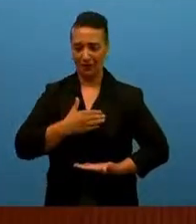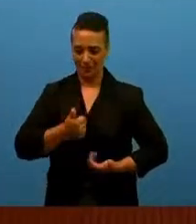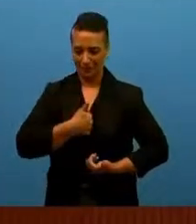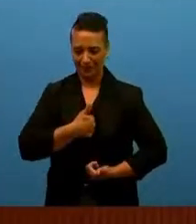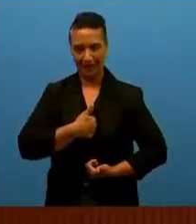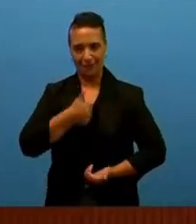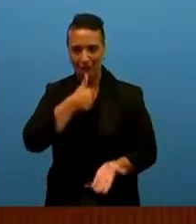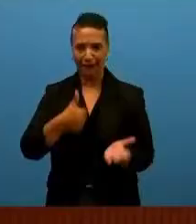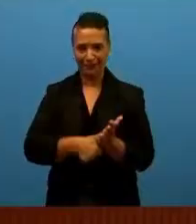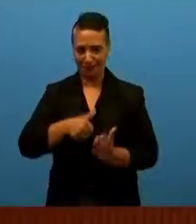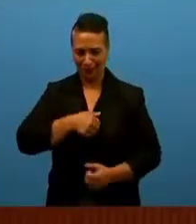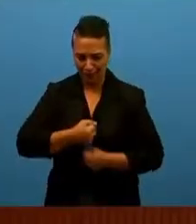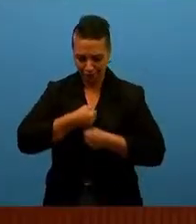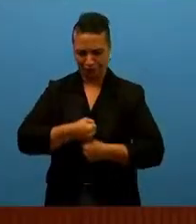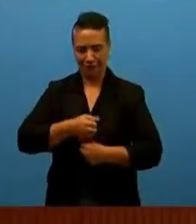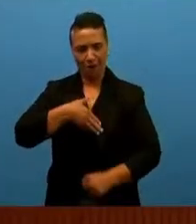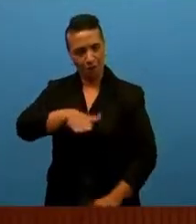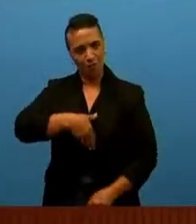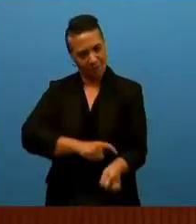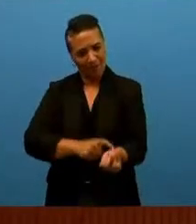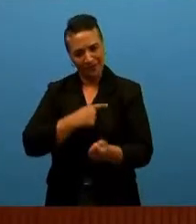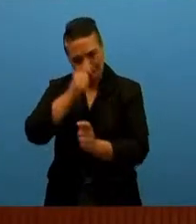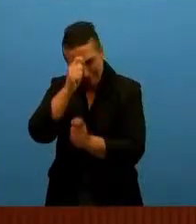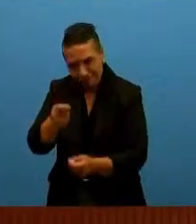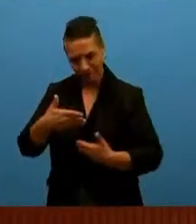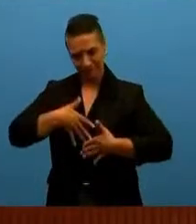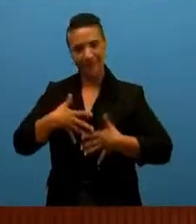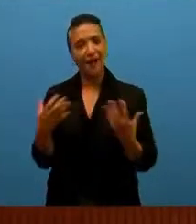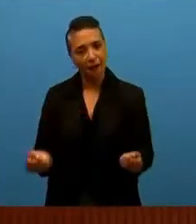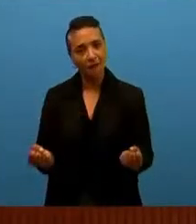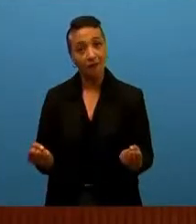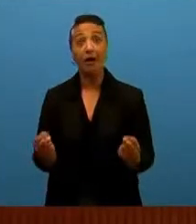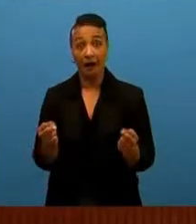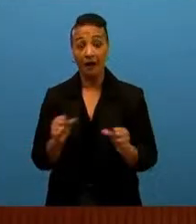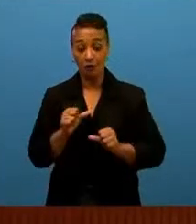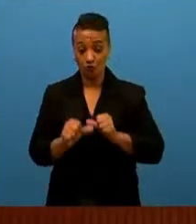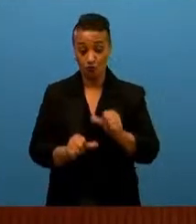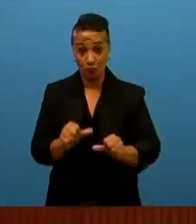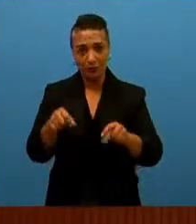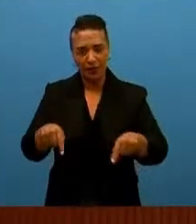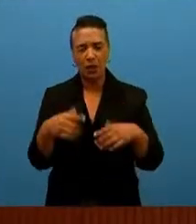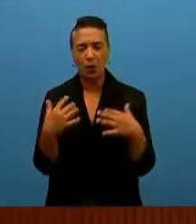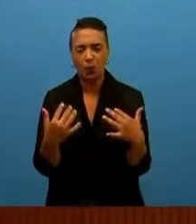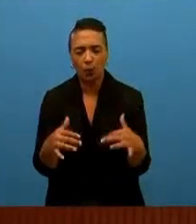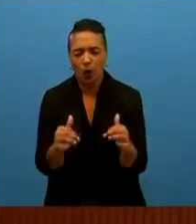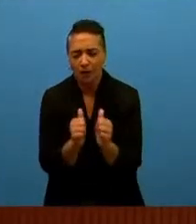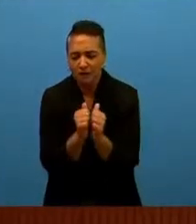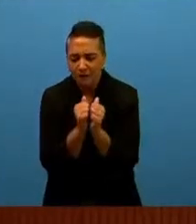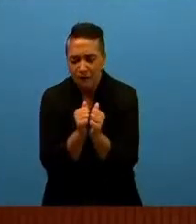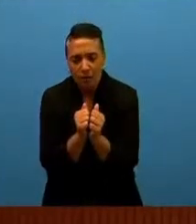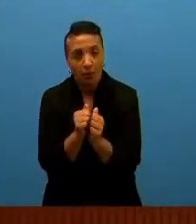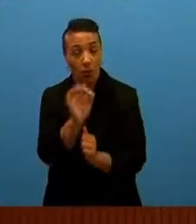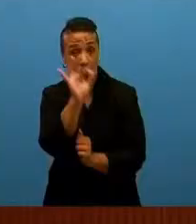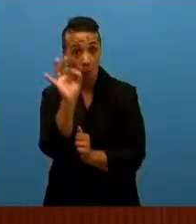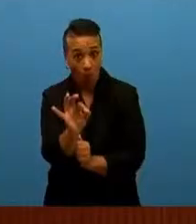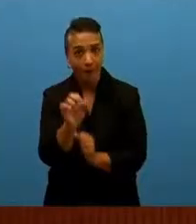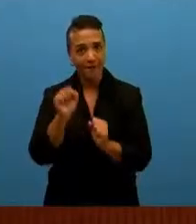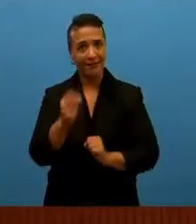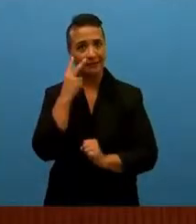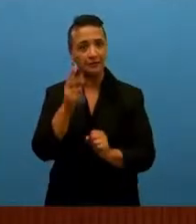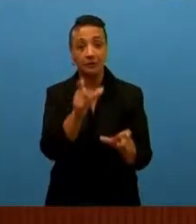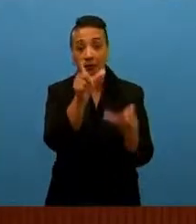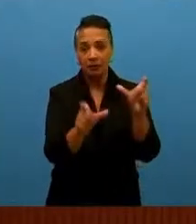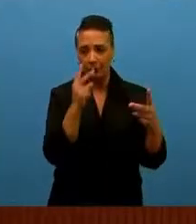reaffirmed. For states, this process offers something really valuable, the opportunity to restore public faith